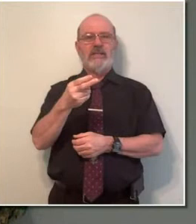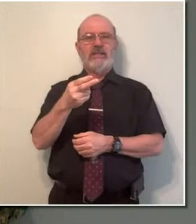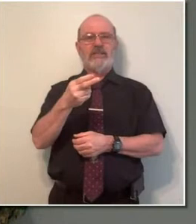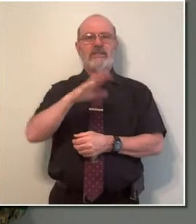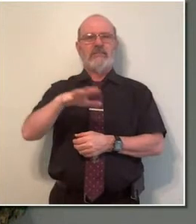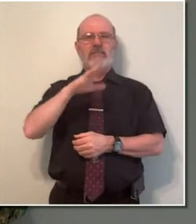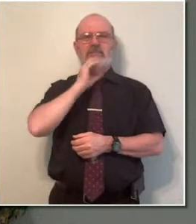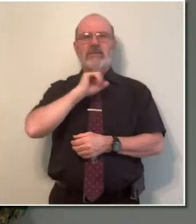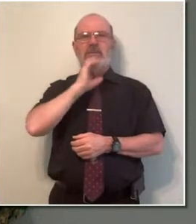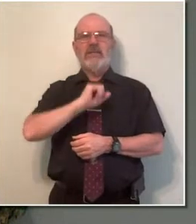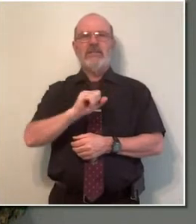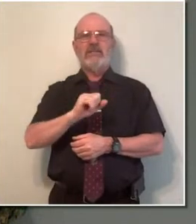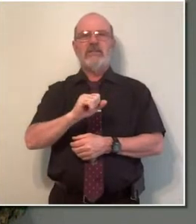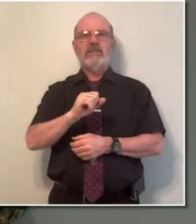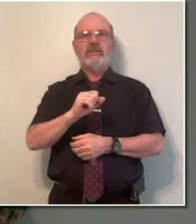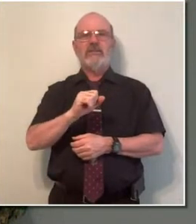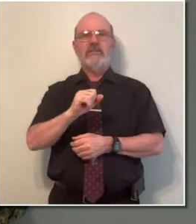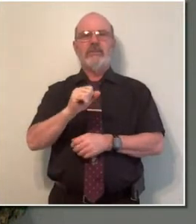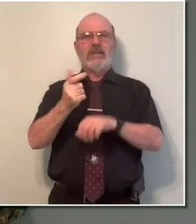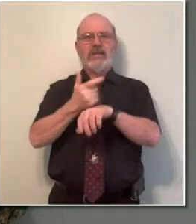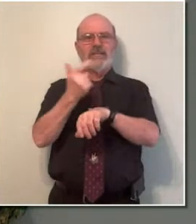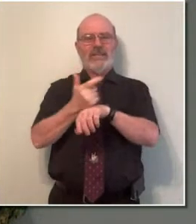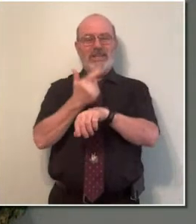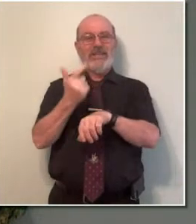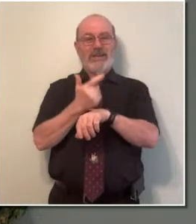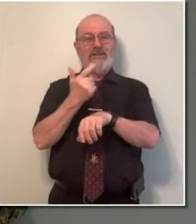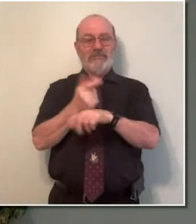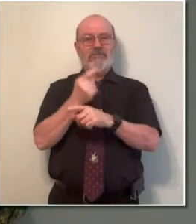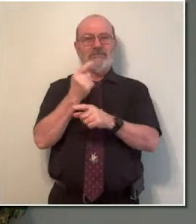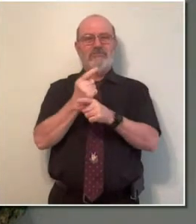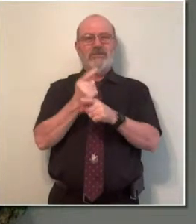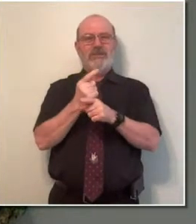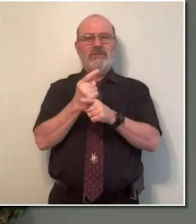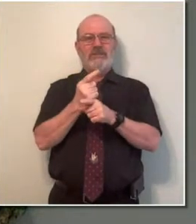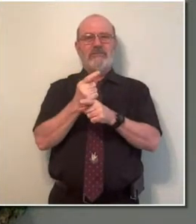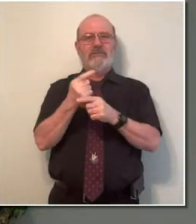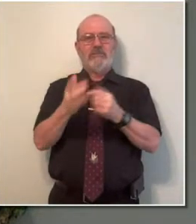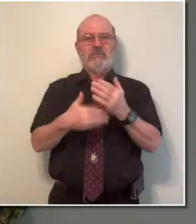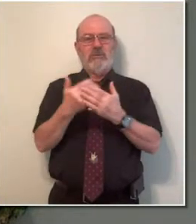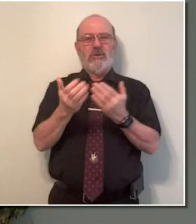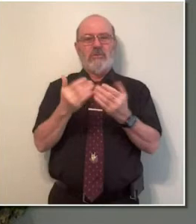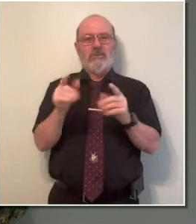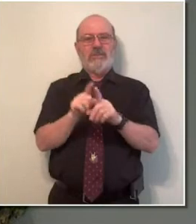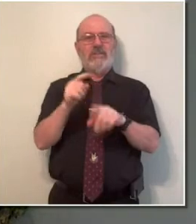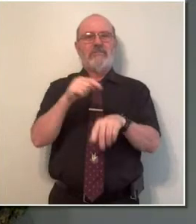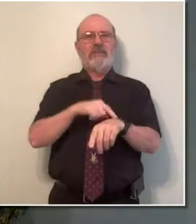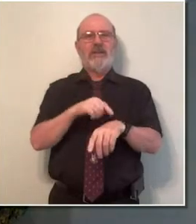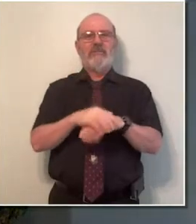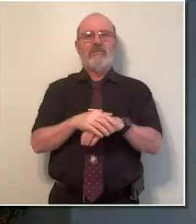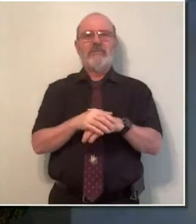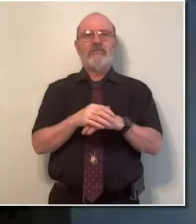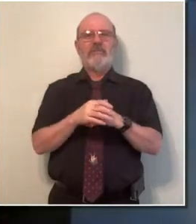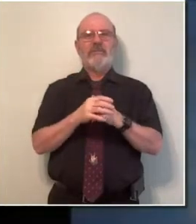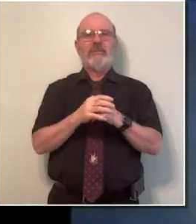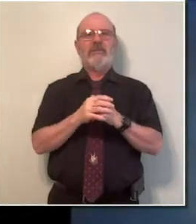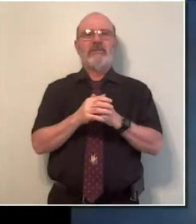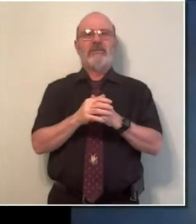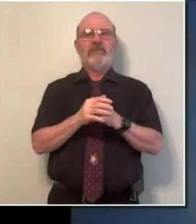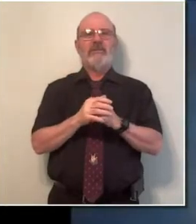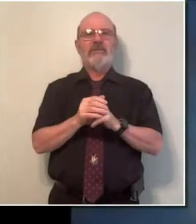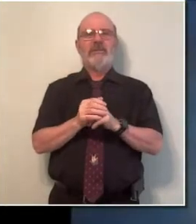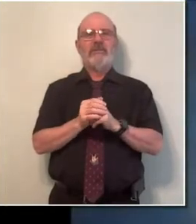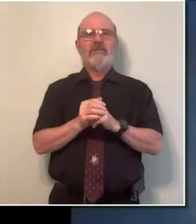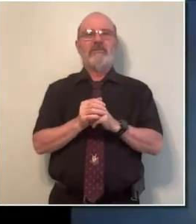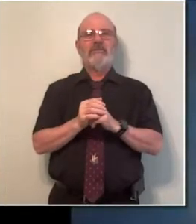as? Lydia. Lydia Lister, that's right. Born about the same time. There they are. And